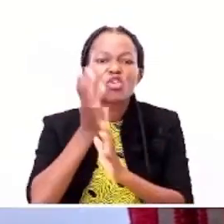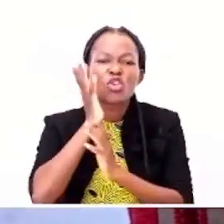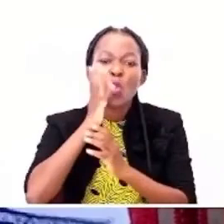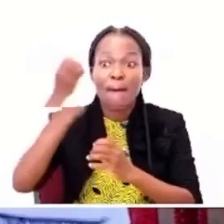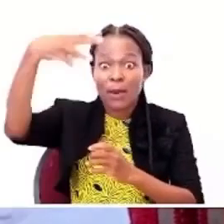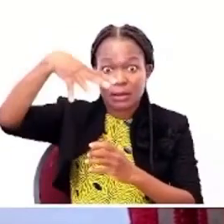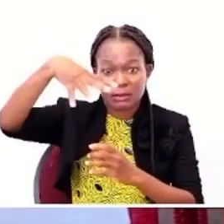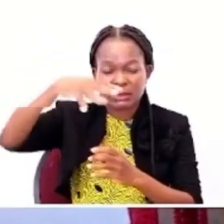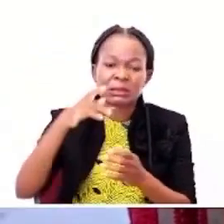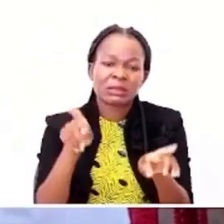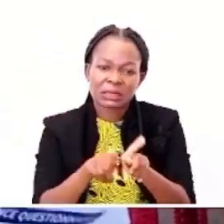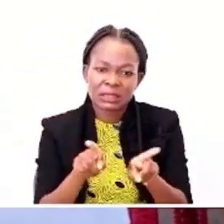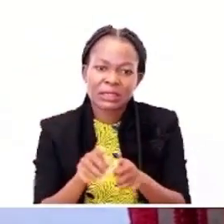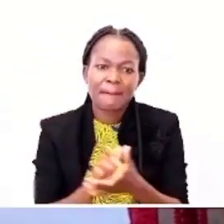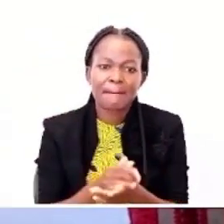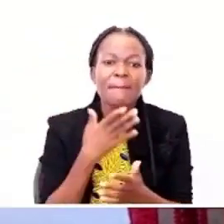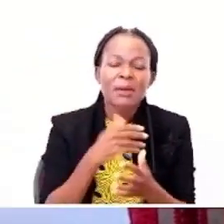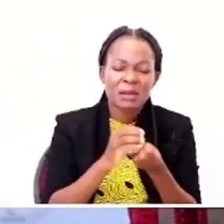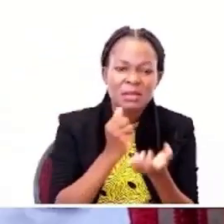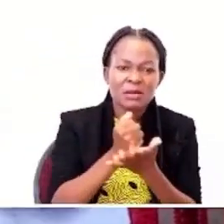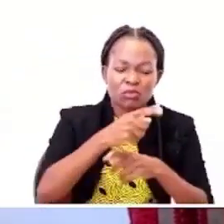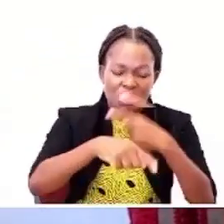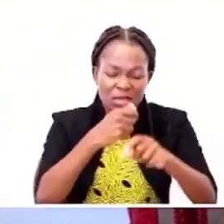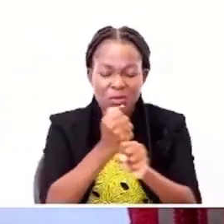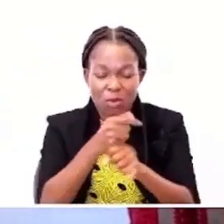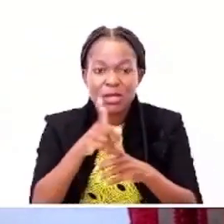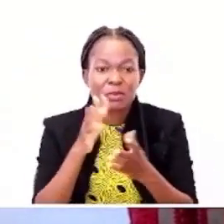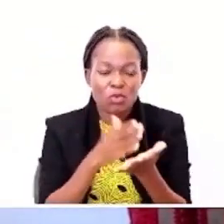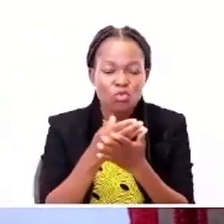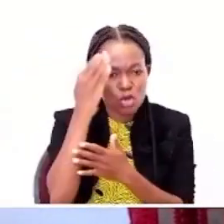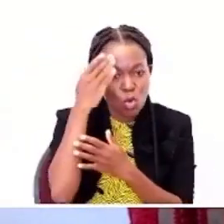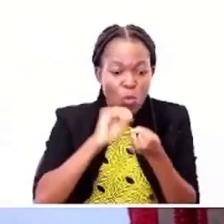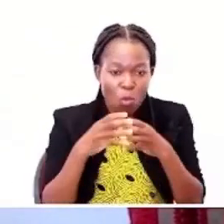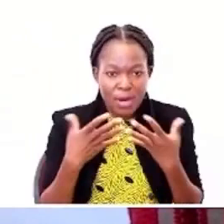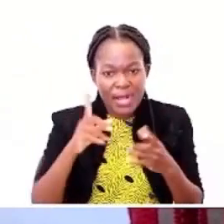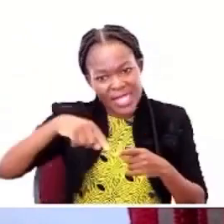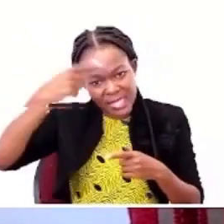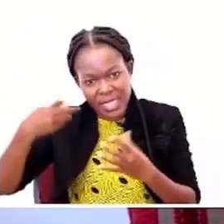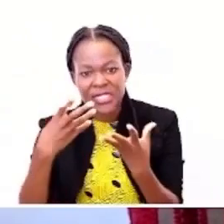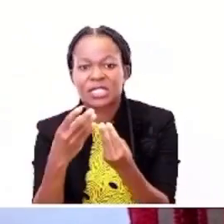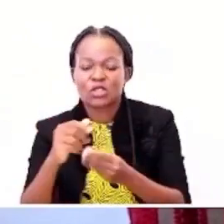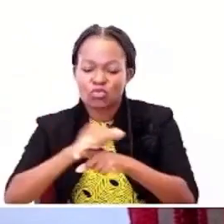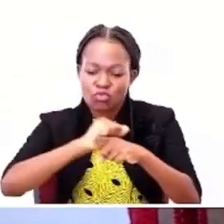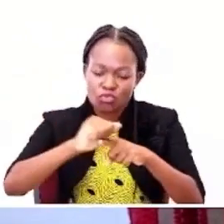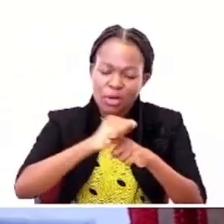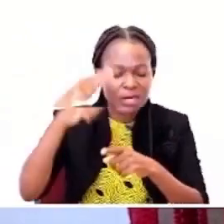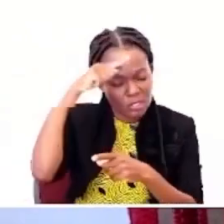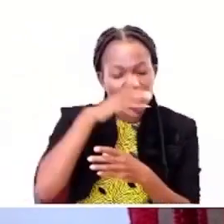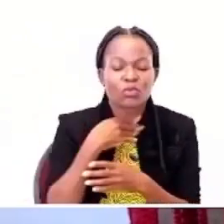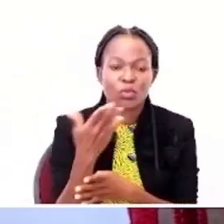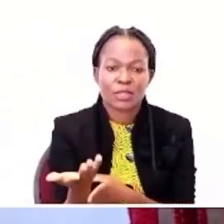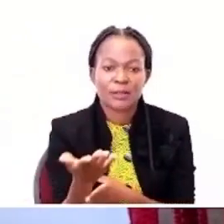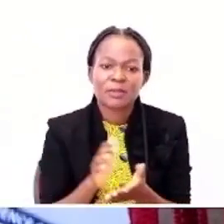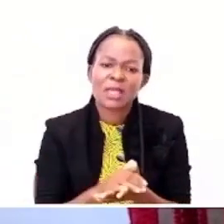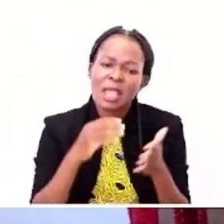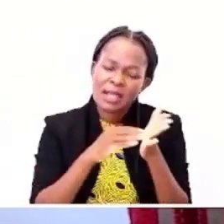be doing carbon sequestration? What are we doing? So that if we know what we're doing, then we're able to build the correct skills. There is an issue which was also